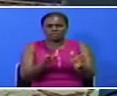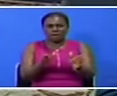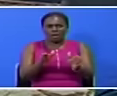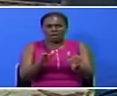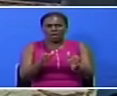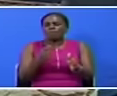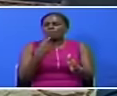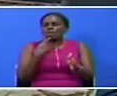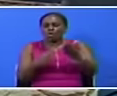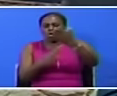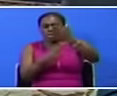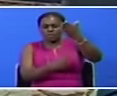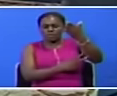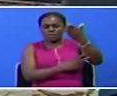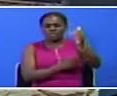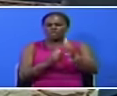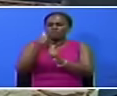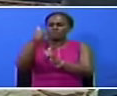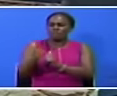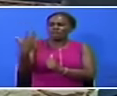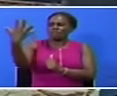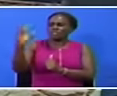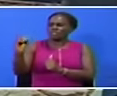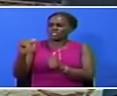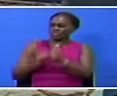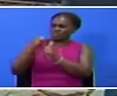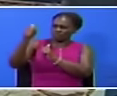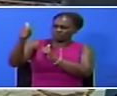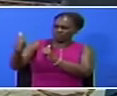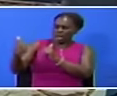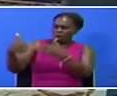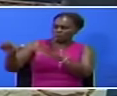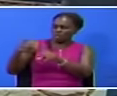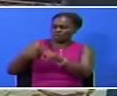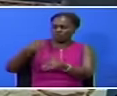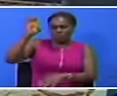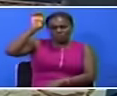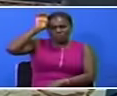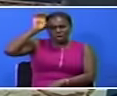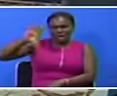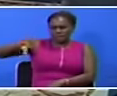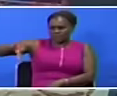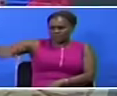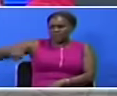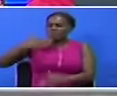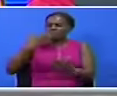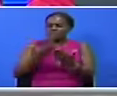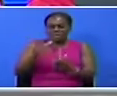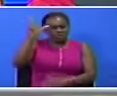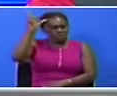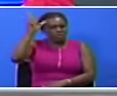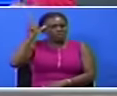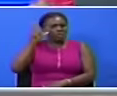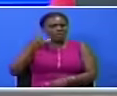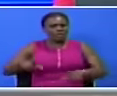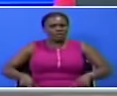area, around 50 kilometers away from Eldoret town. All right, many thanks, Elvis Kosgei,